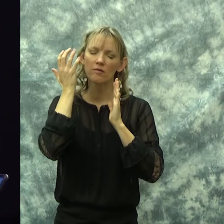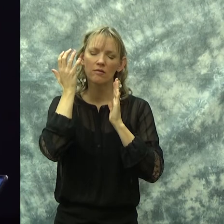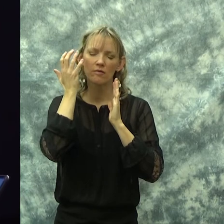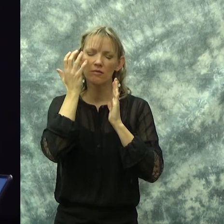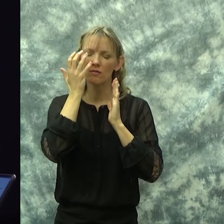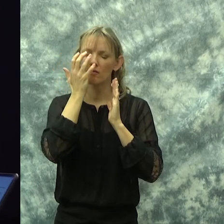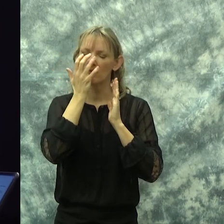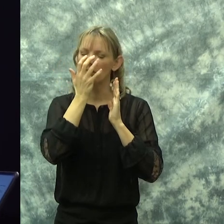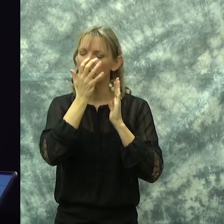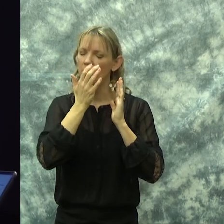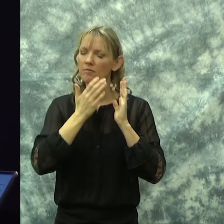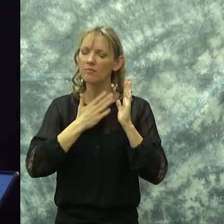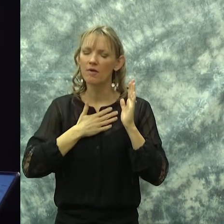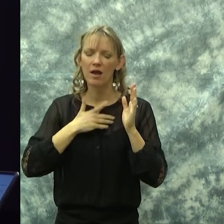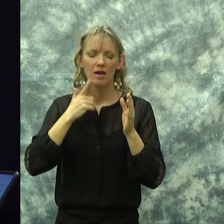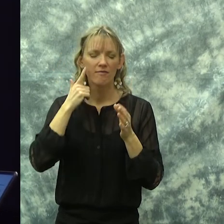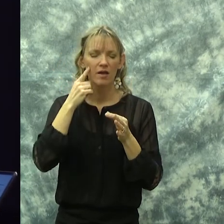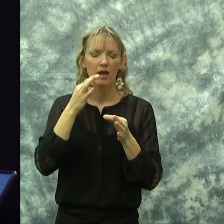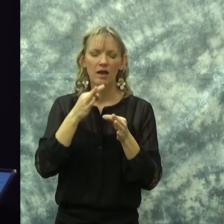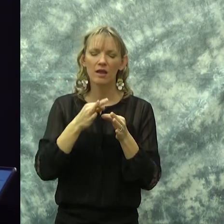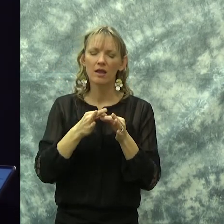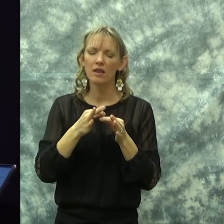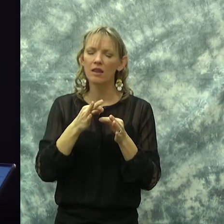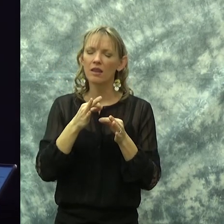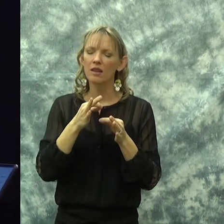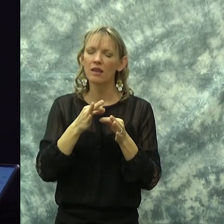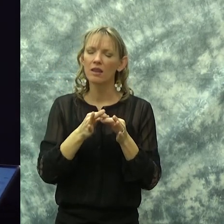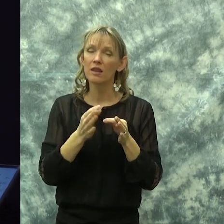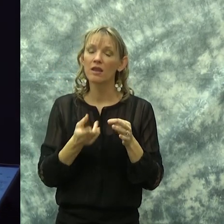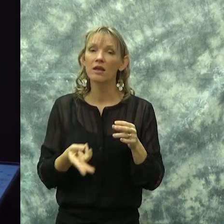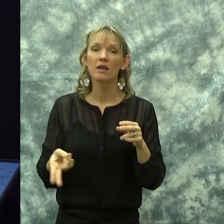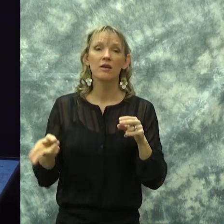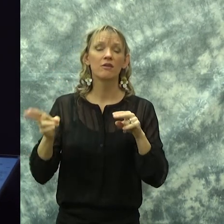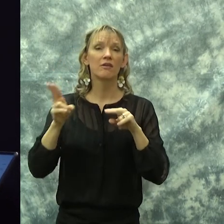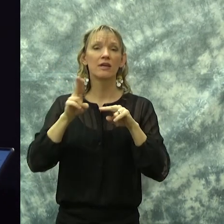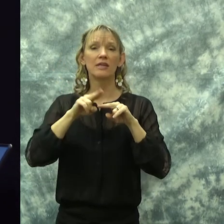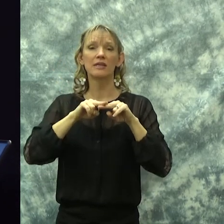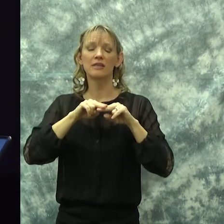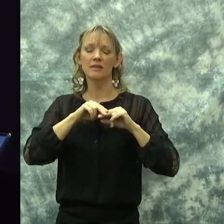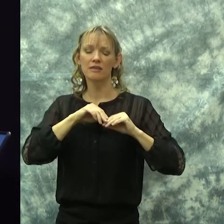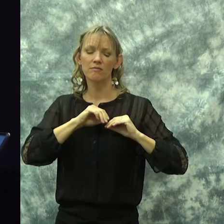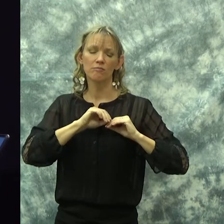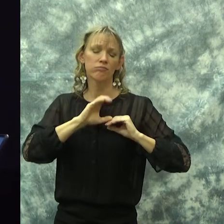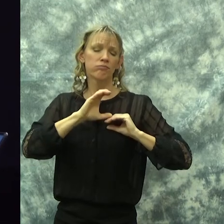Oh, increase my faith.